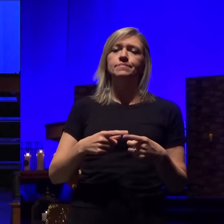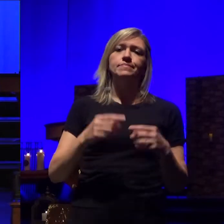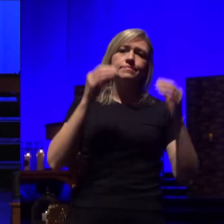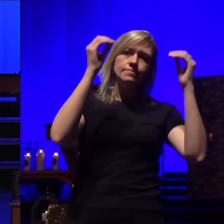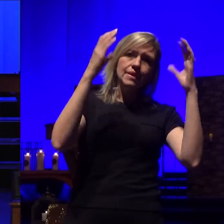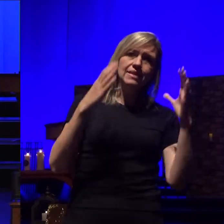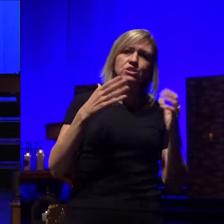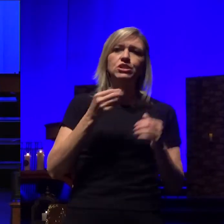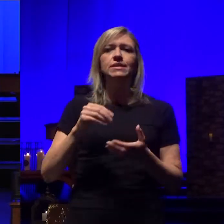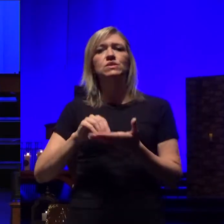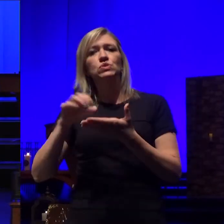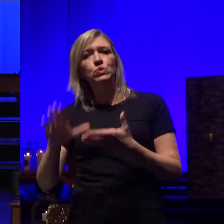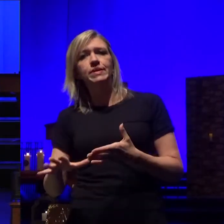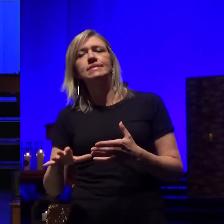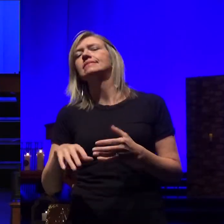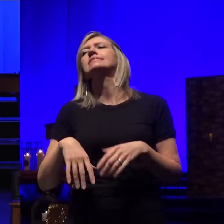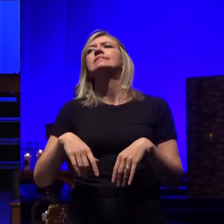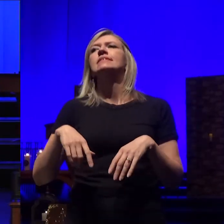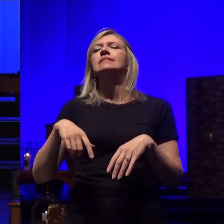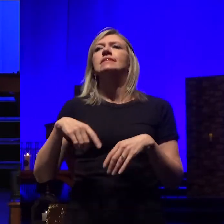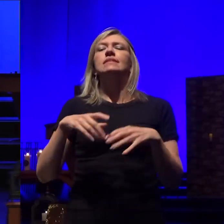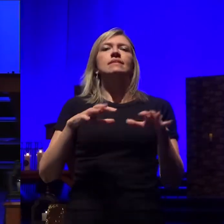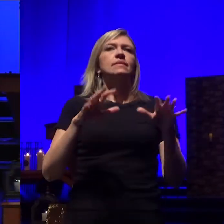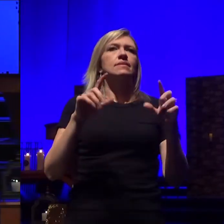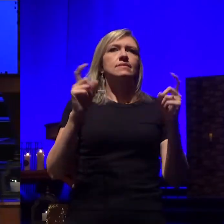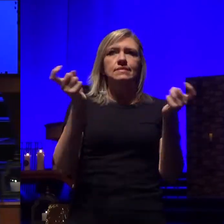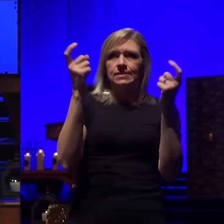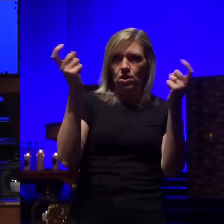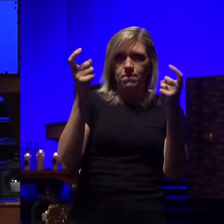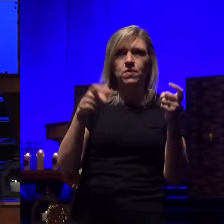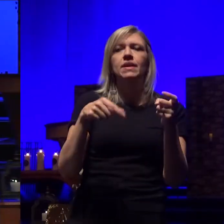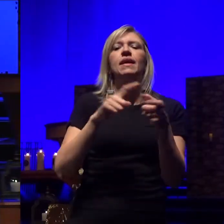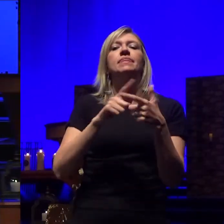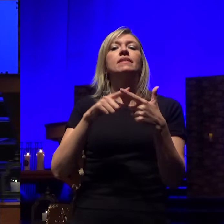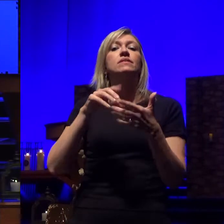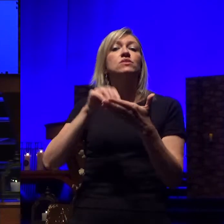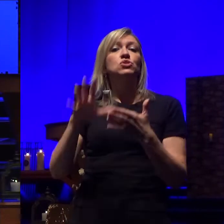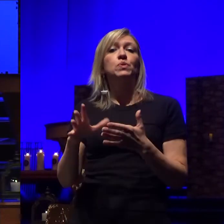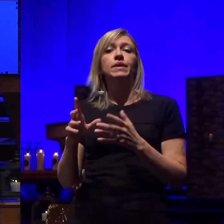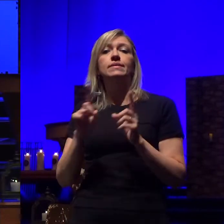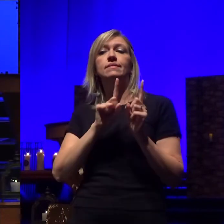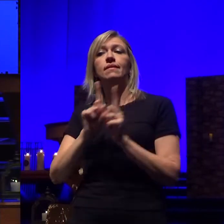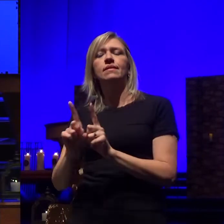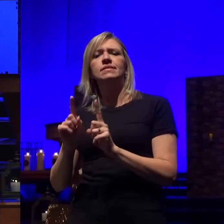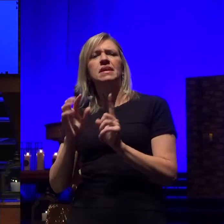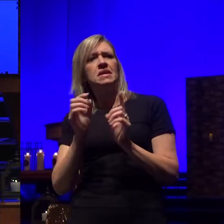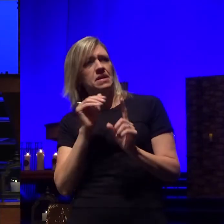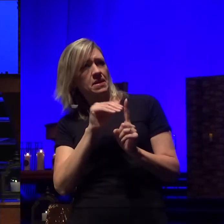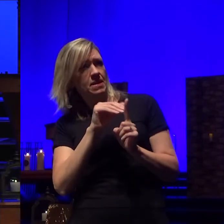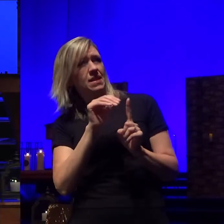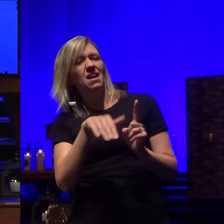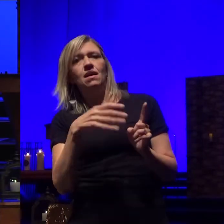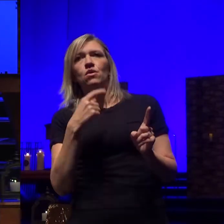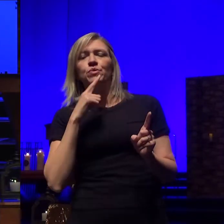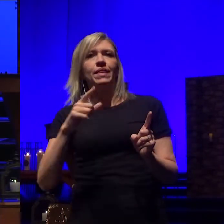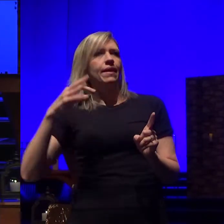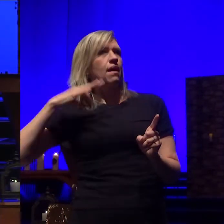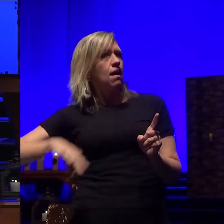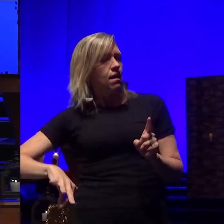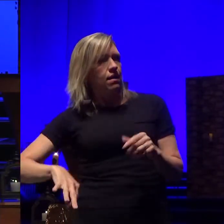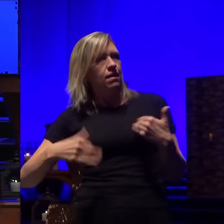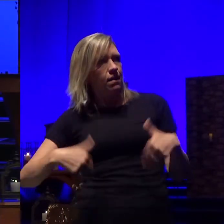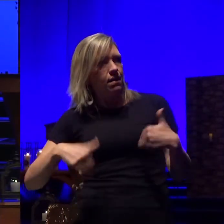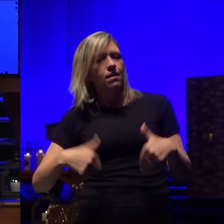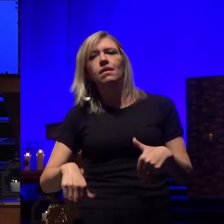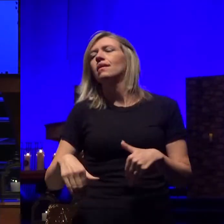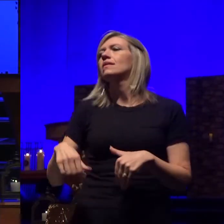and they're at a seminar of sorts, and they come out of there, and the student says, "Oh my gosh, I've got so much out of that." He says, "Yes, this was great for good